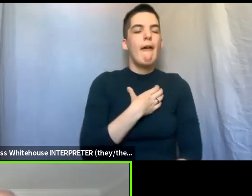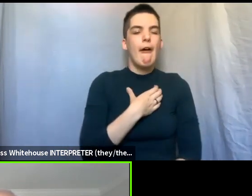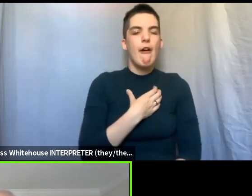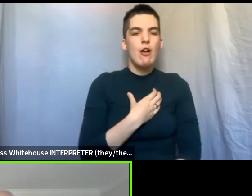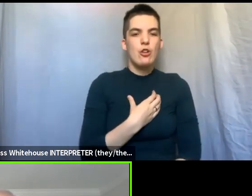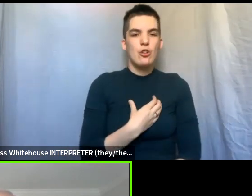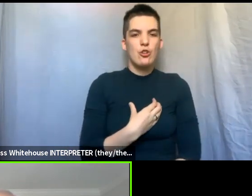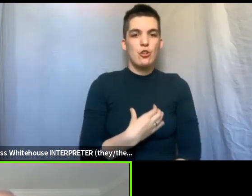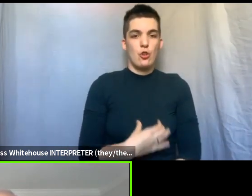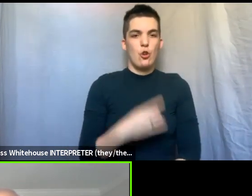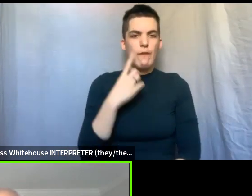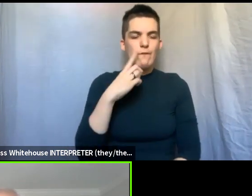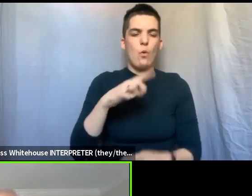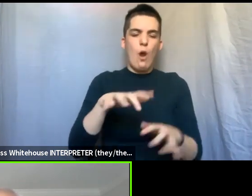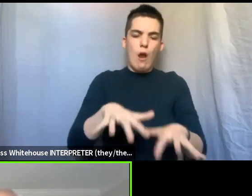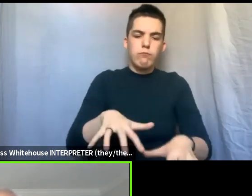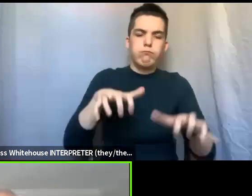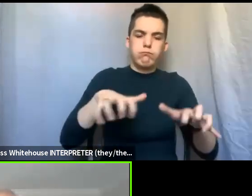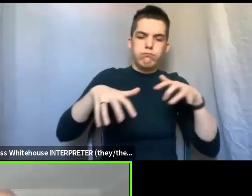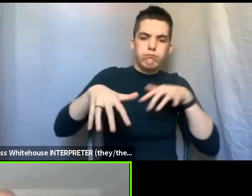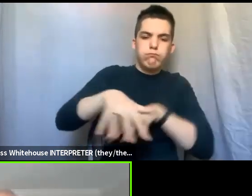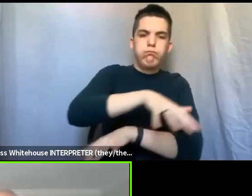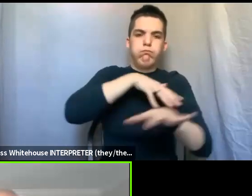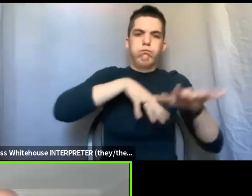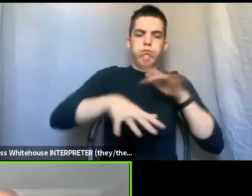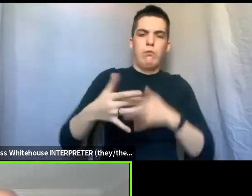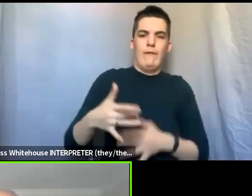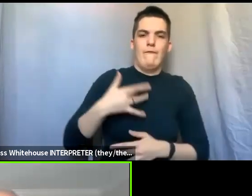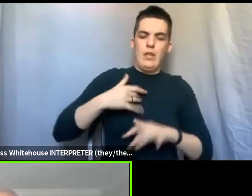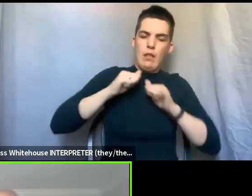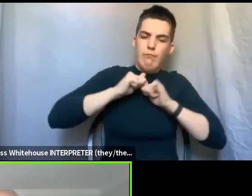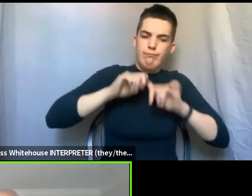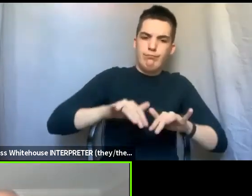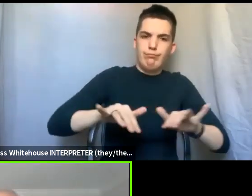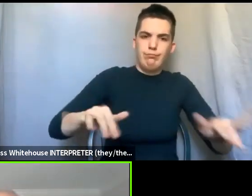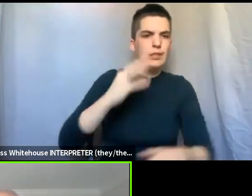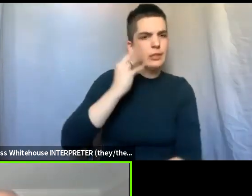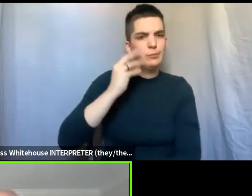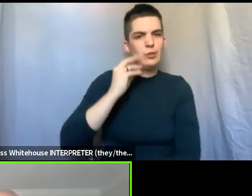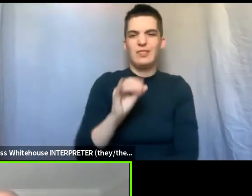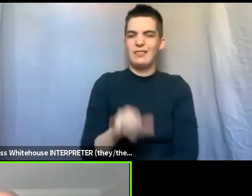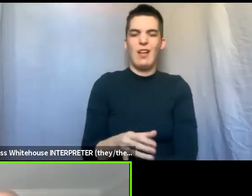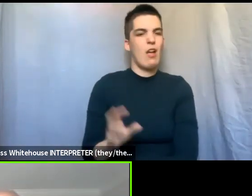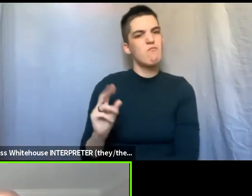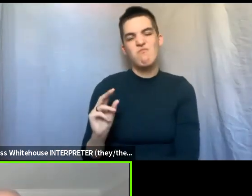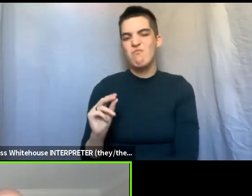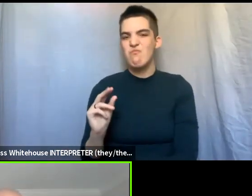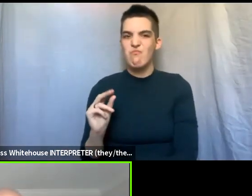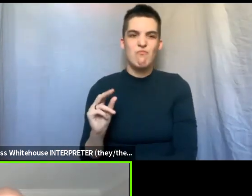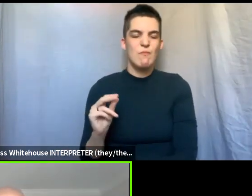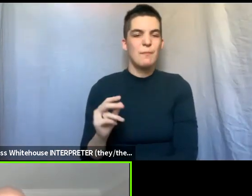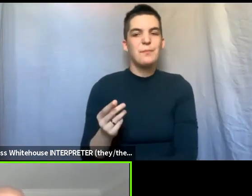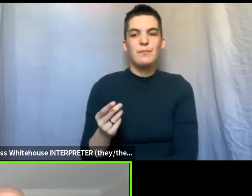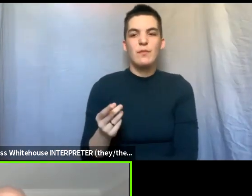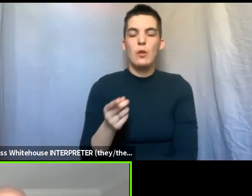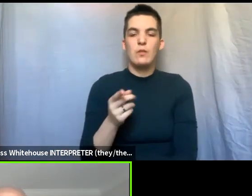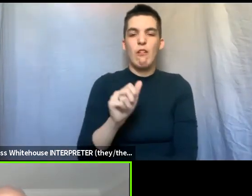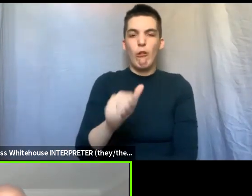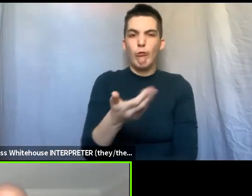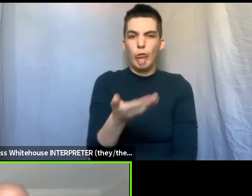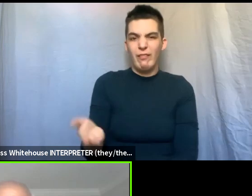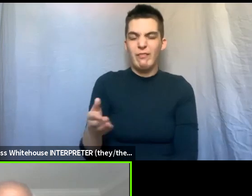the real in the room together experience. So that's the other thing to depend on. And in fact,